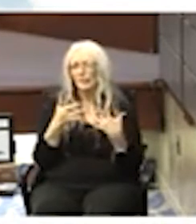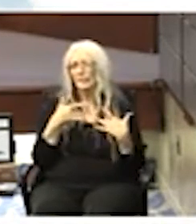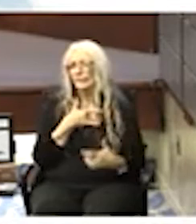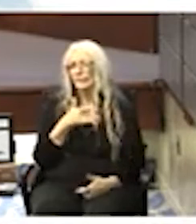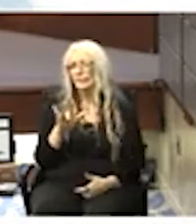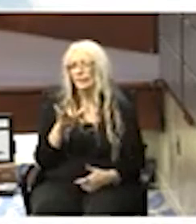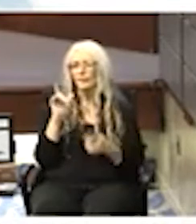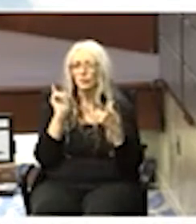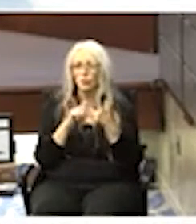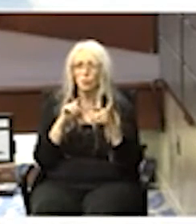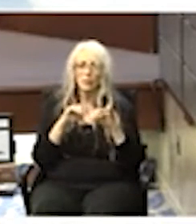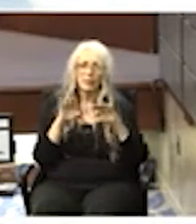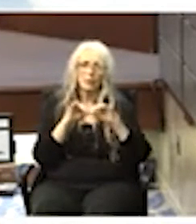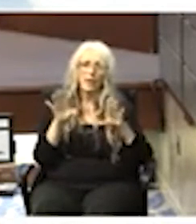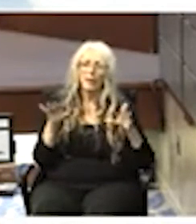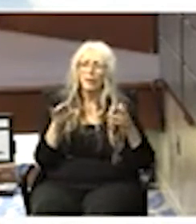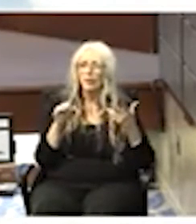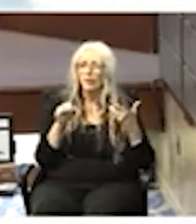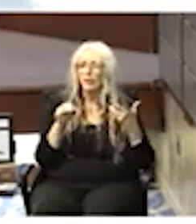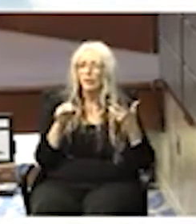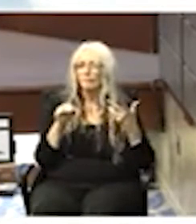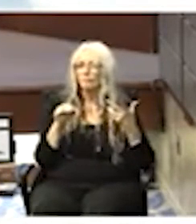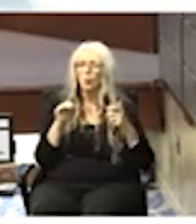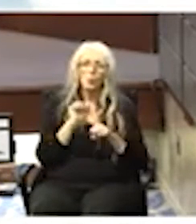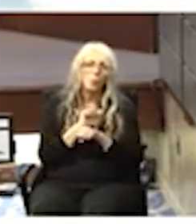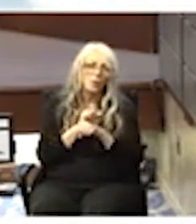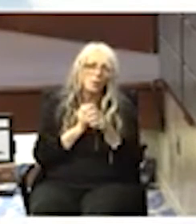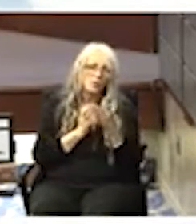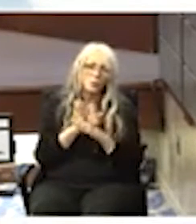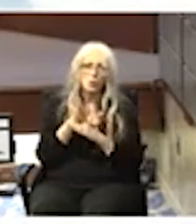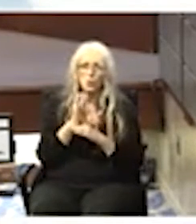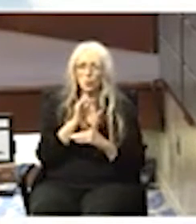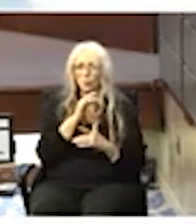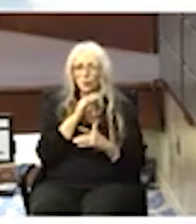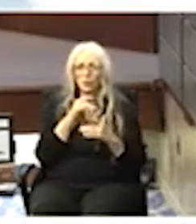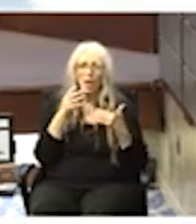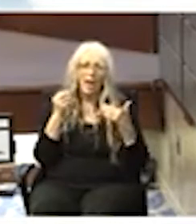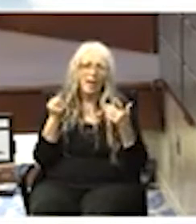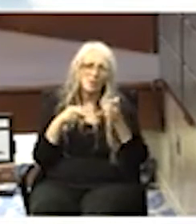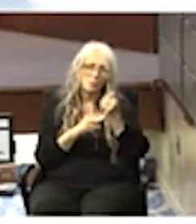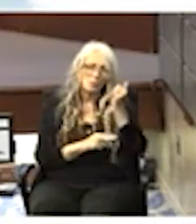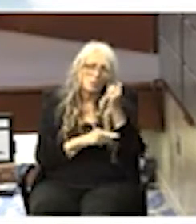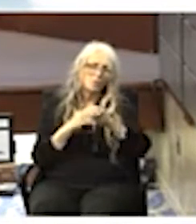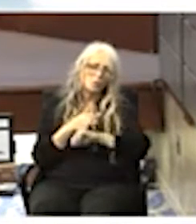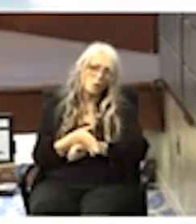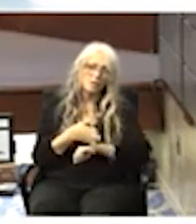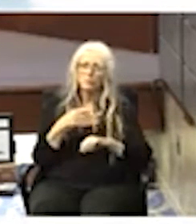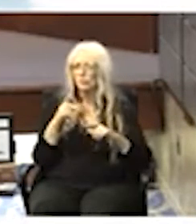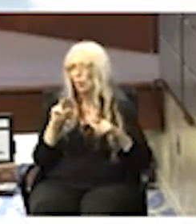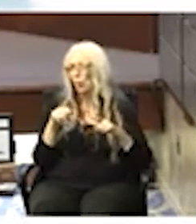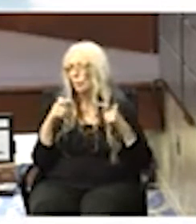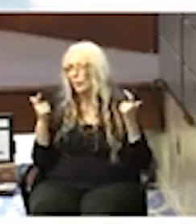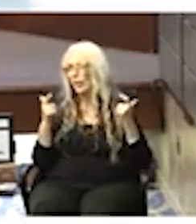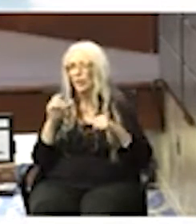sensitive to clearing out invasives, working through the erosion and bridging across it. No big